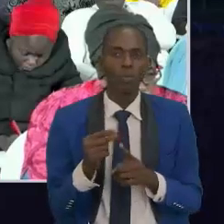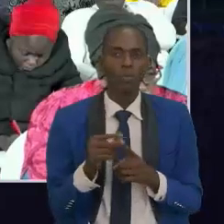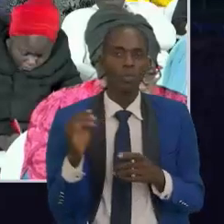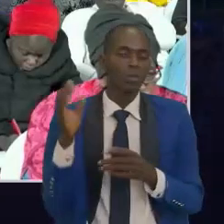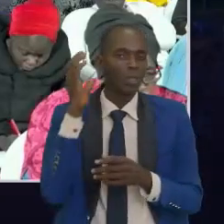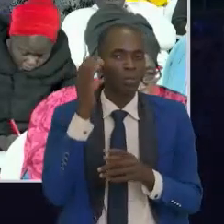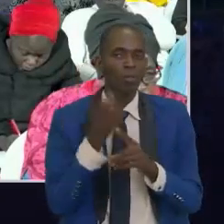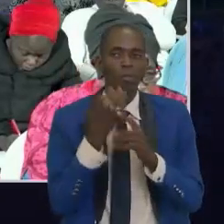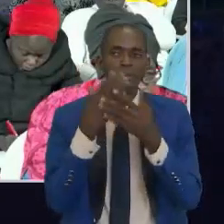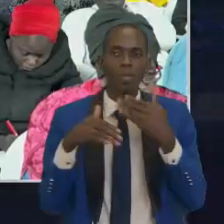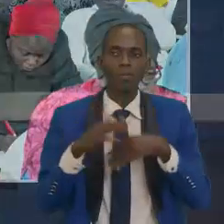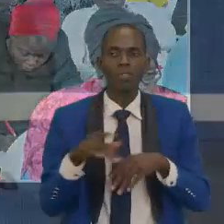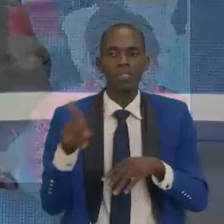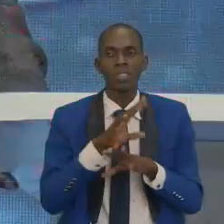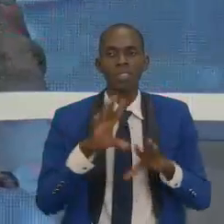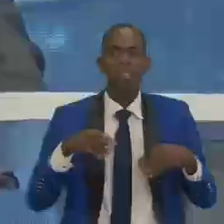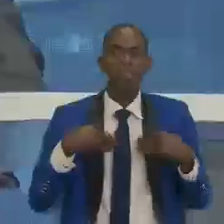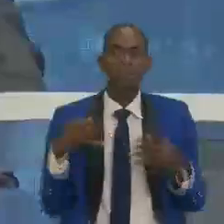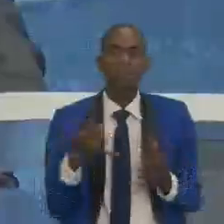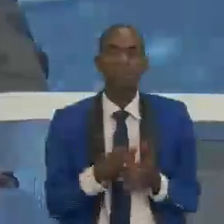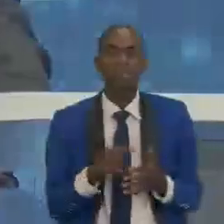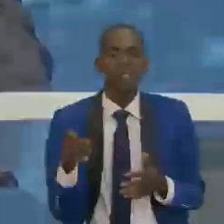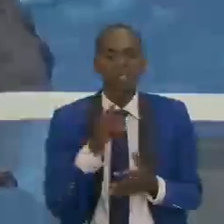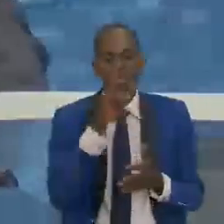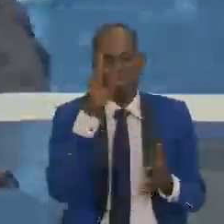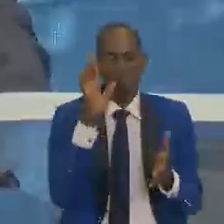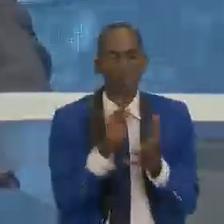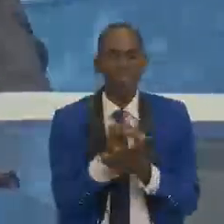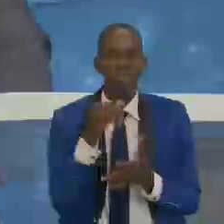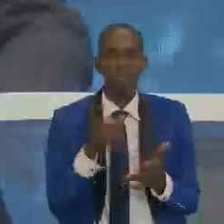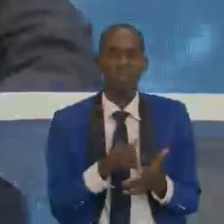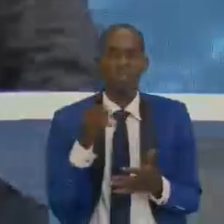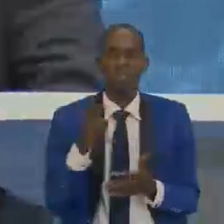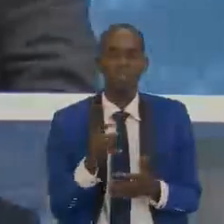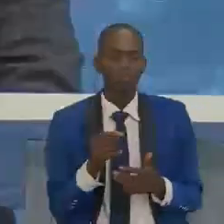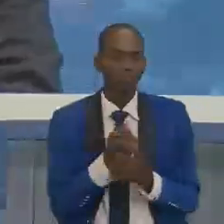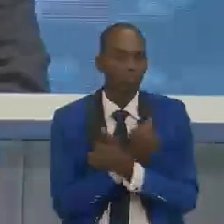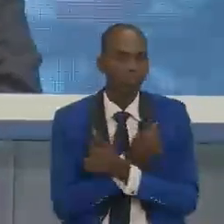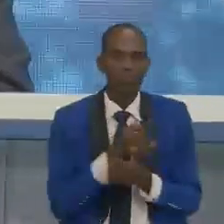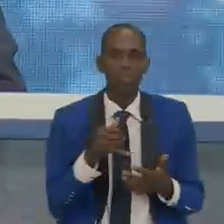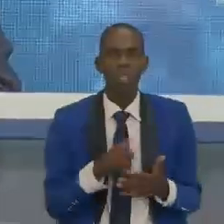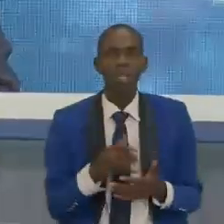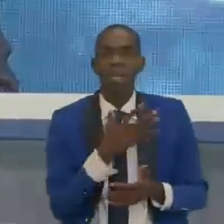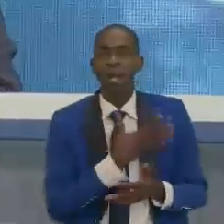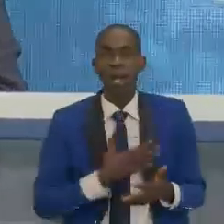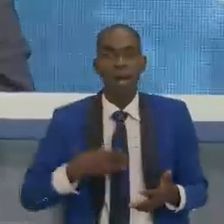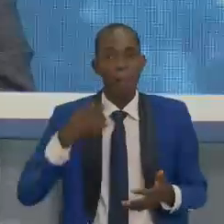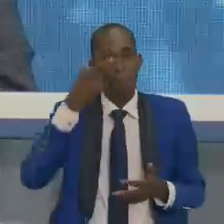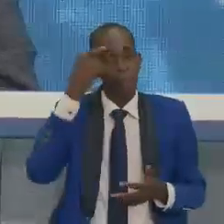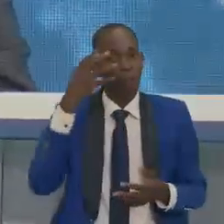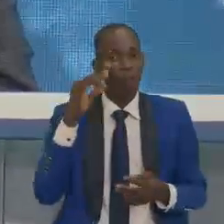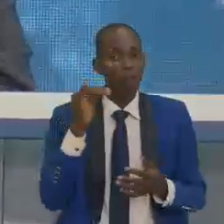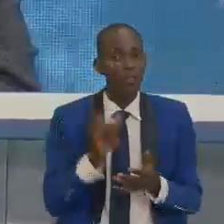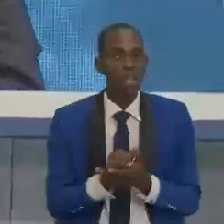they received, they believed, they embraced. And because of that, that word